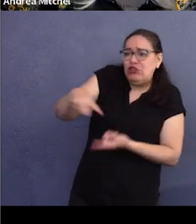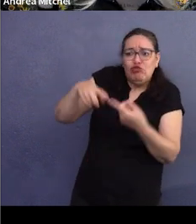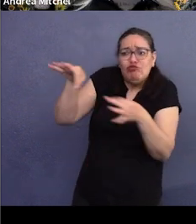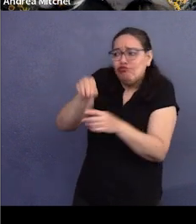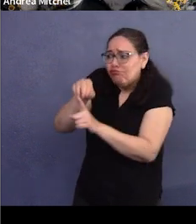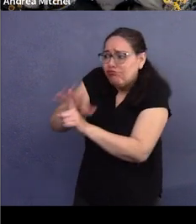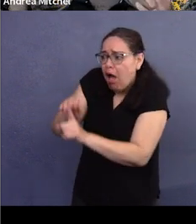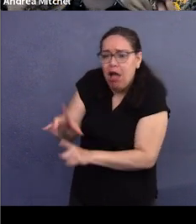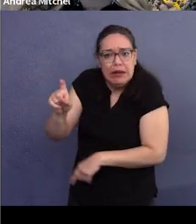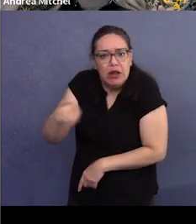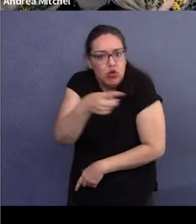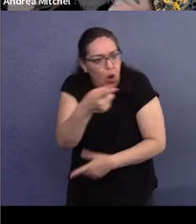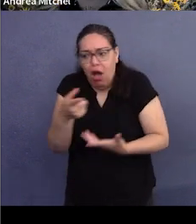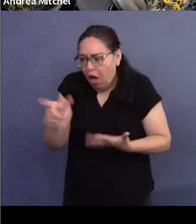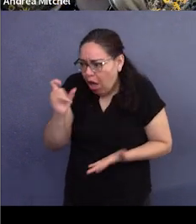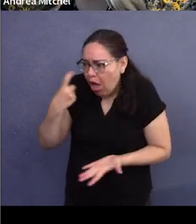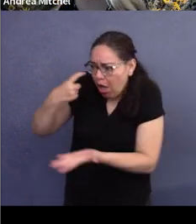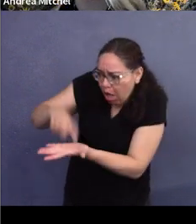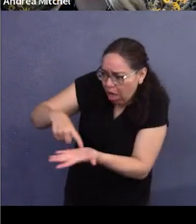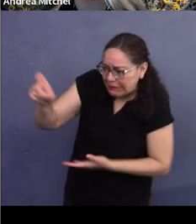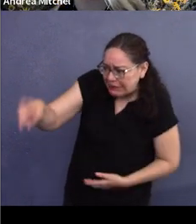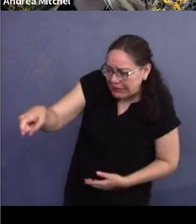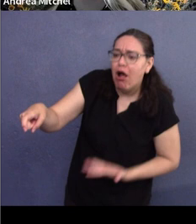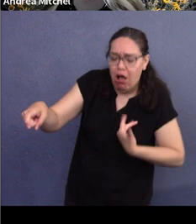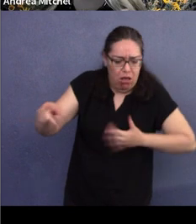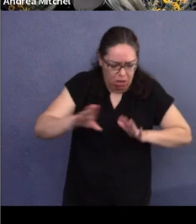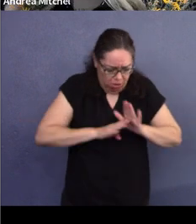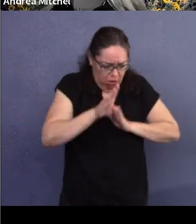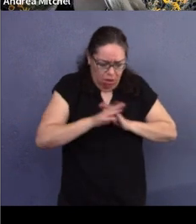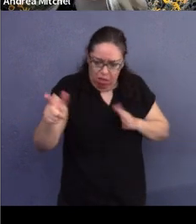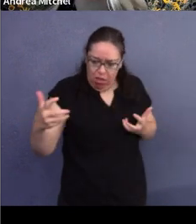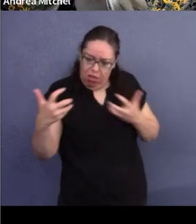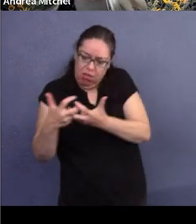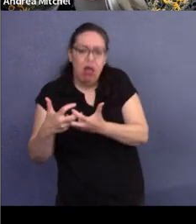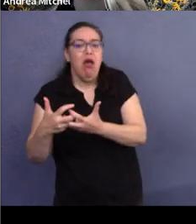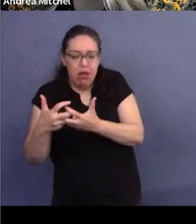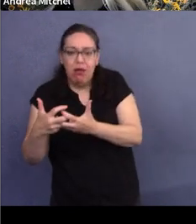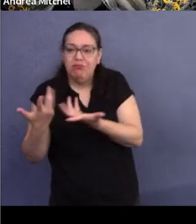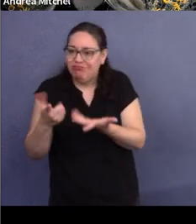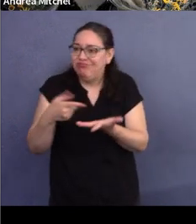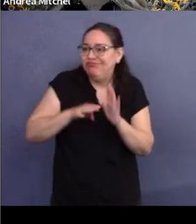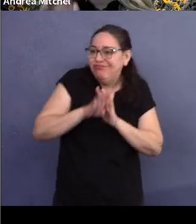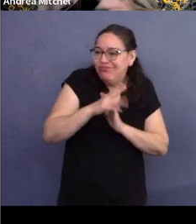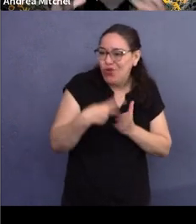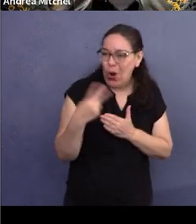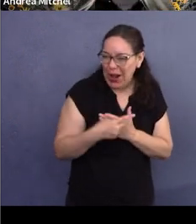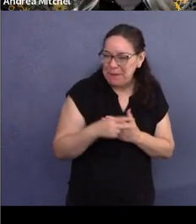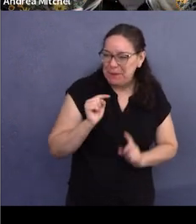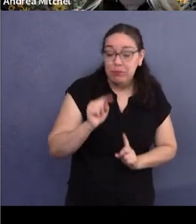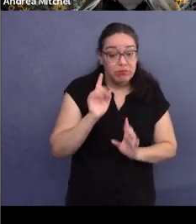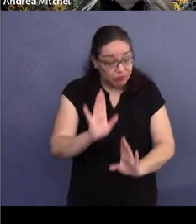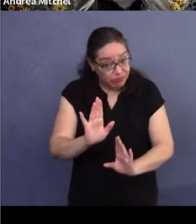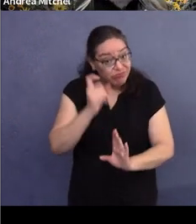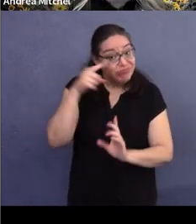And from that, you've created something to meet that need. So you've created a program. Now,